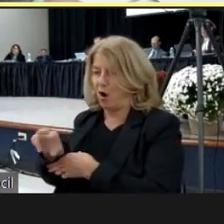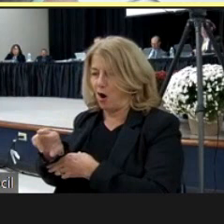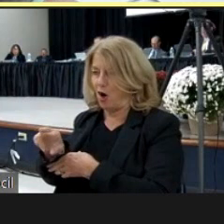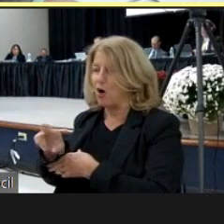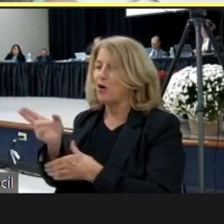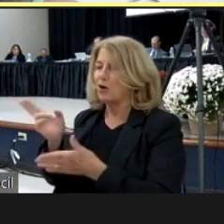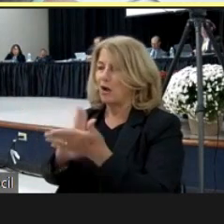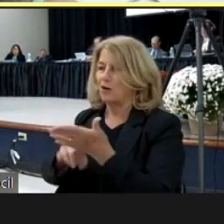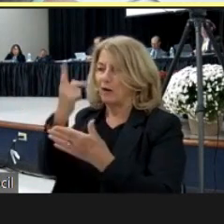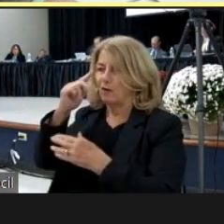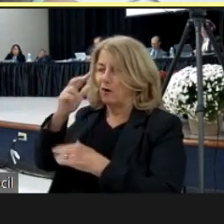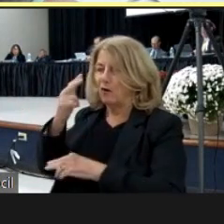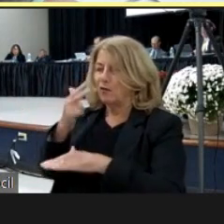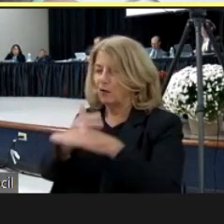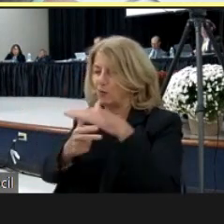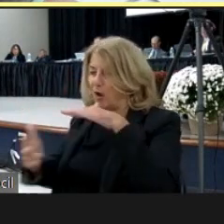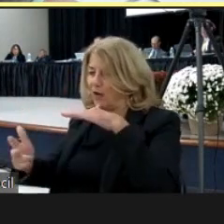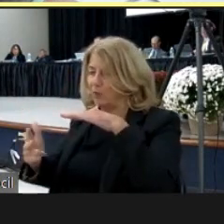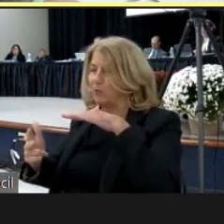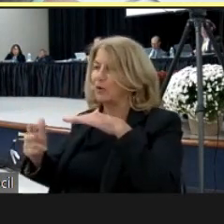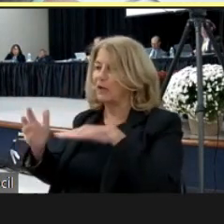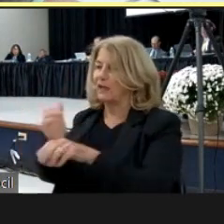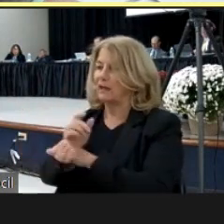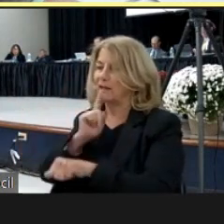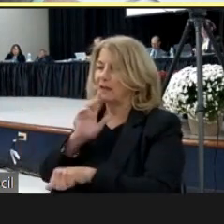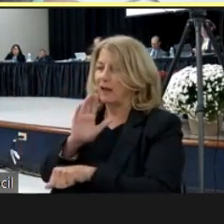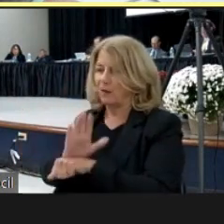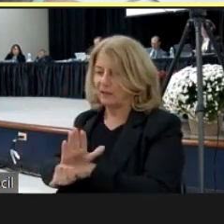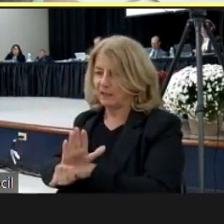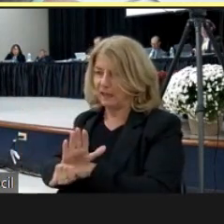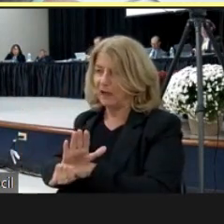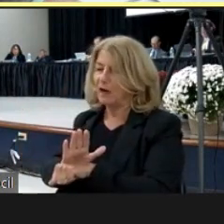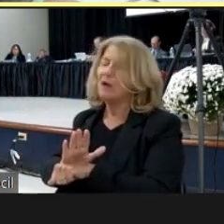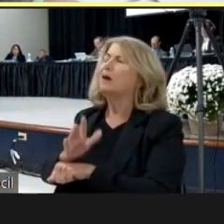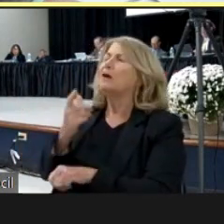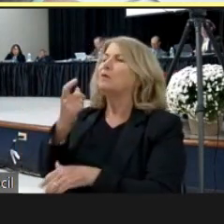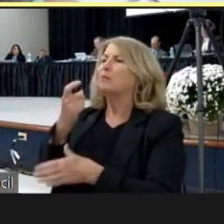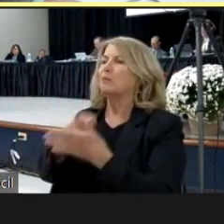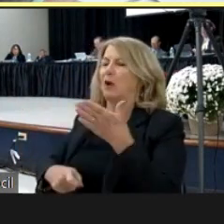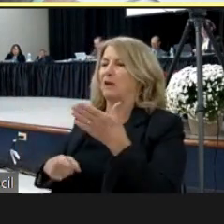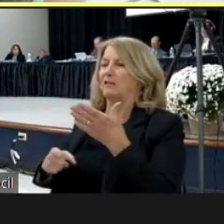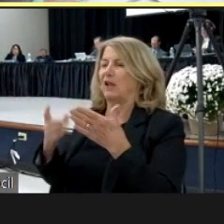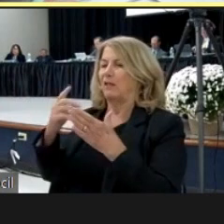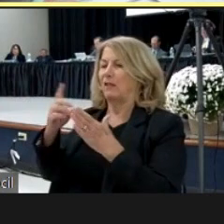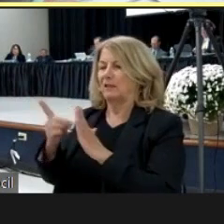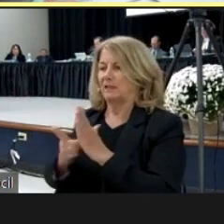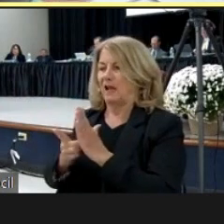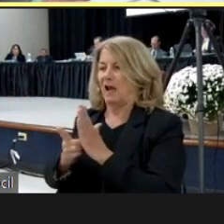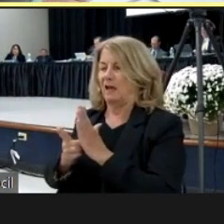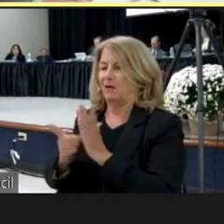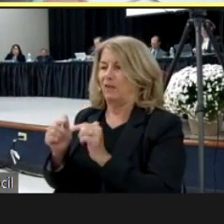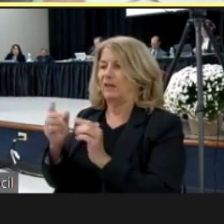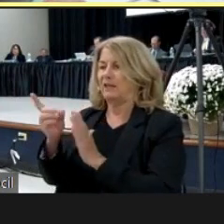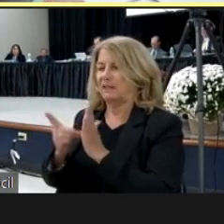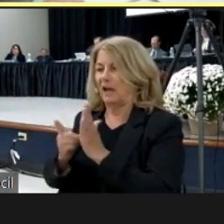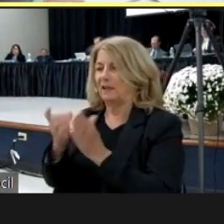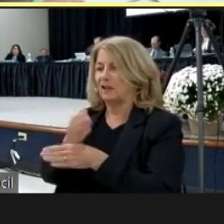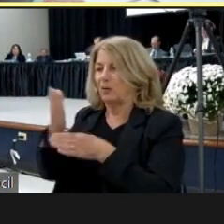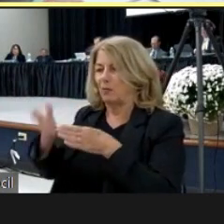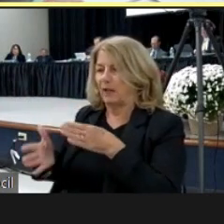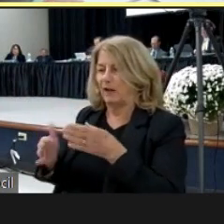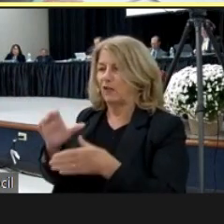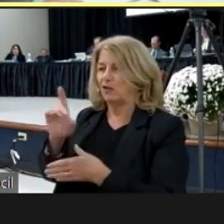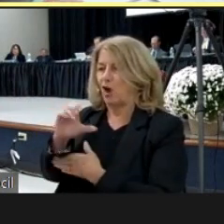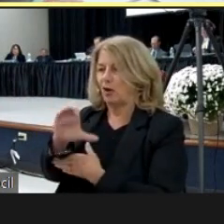be getting that guaranteed maximum price from Austin Commercial once the design work is completed. The document revisions, there will be